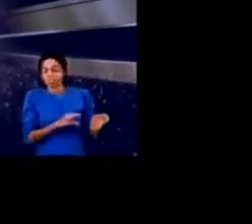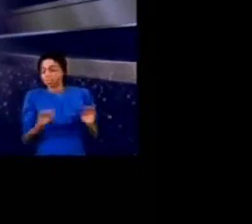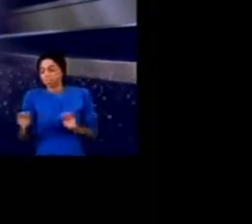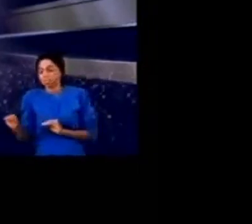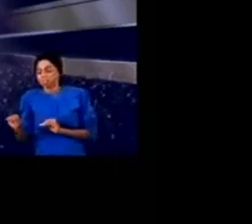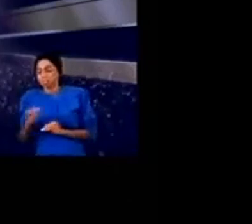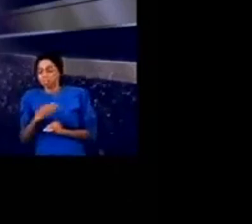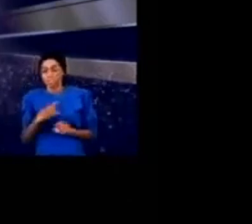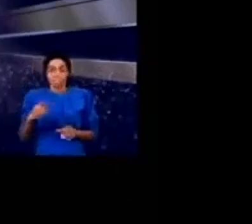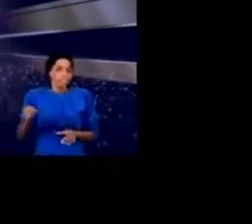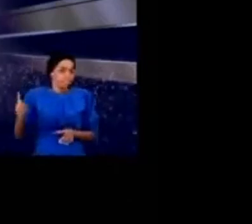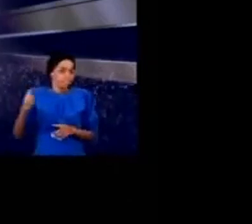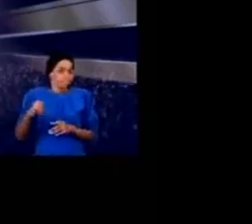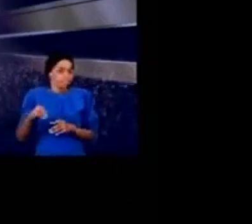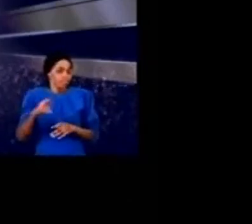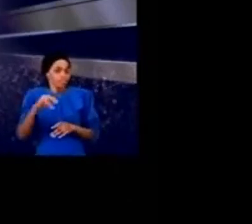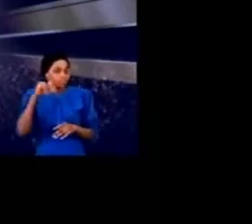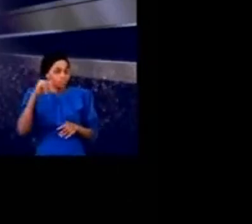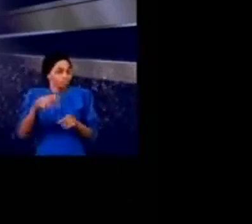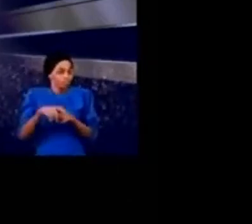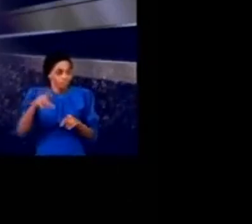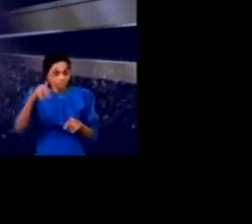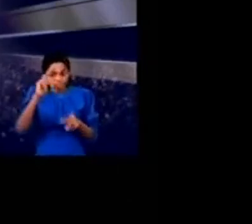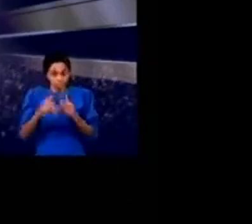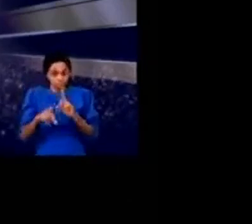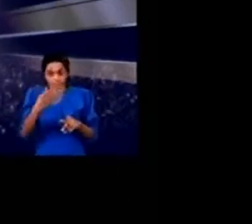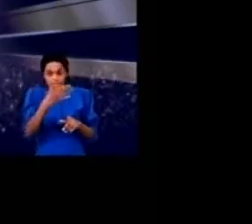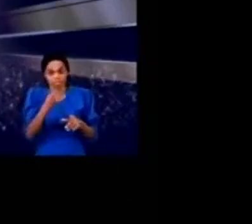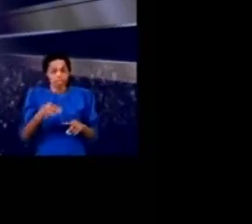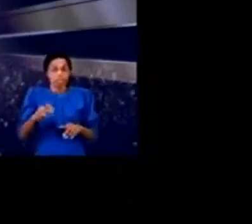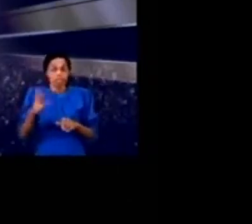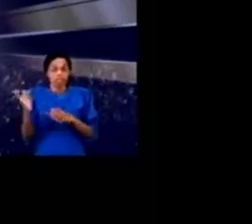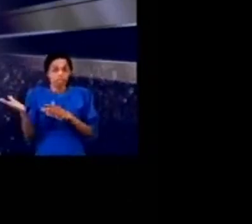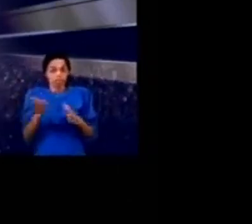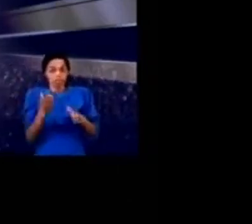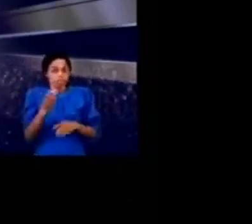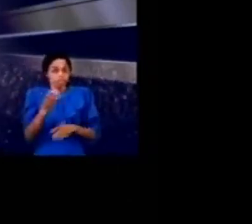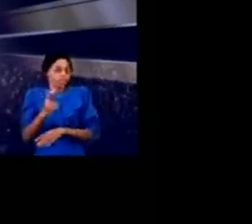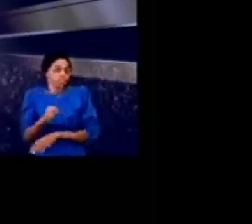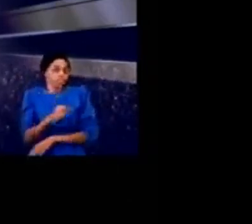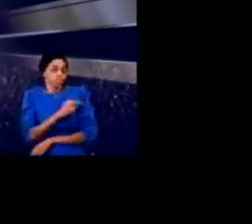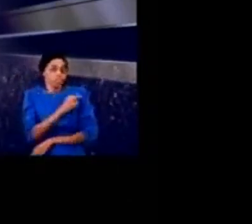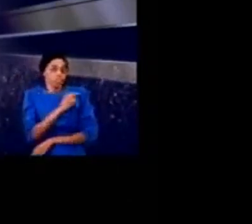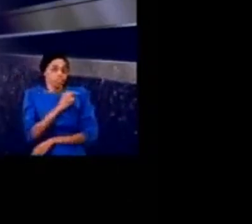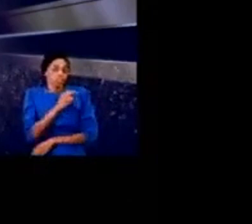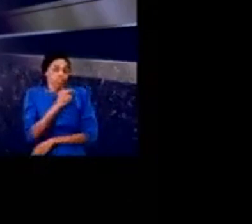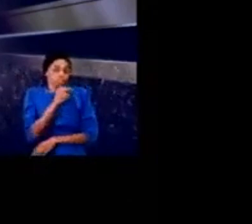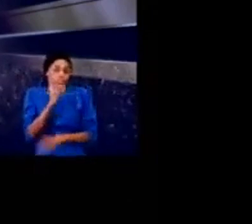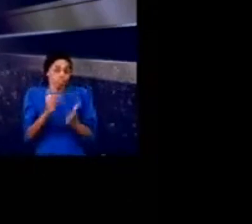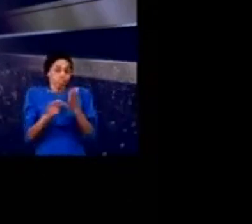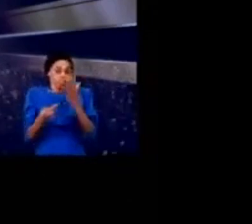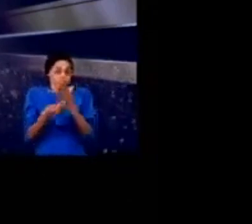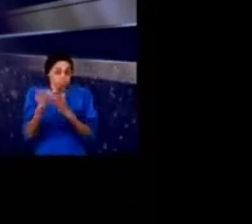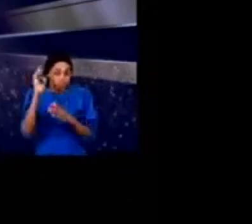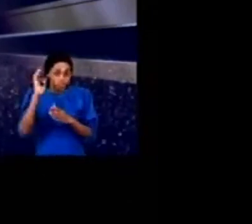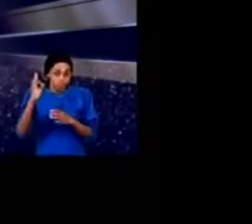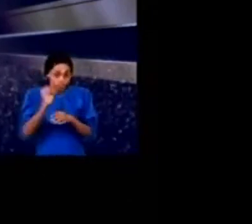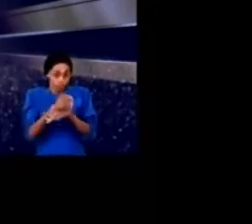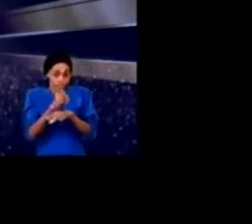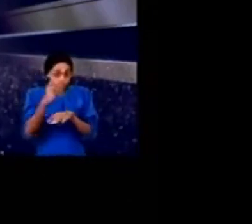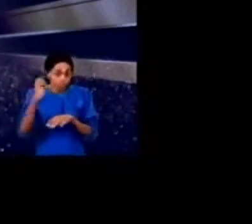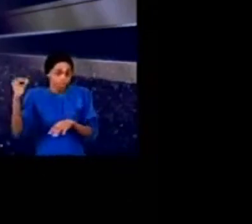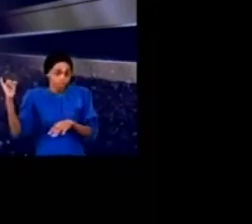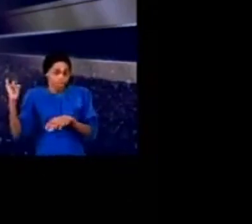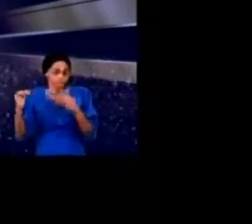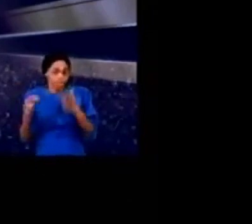the message, and he was hearing from, he said he couldn't even see because he was just hearing. And he said as the man of God was praying,